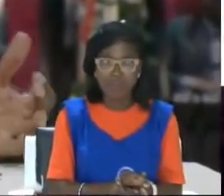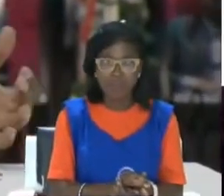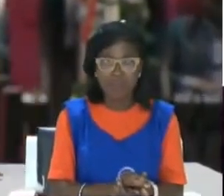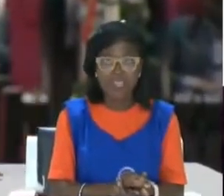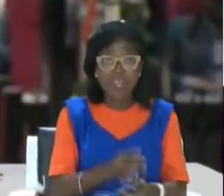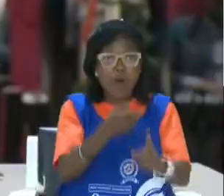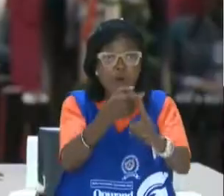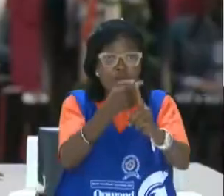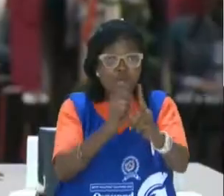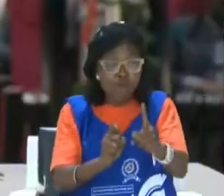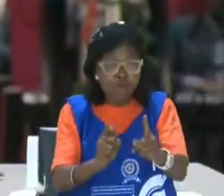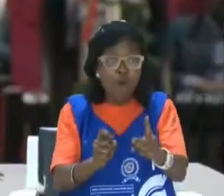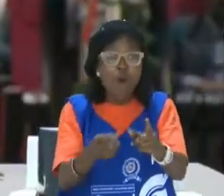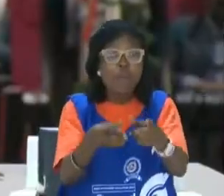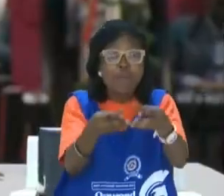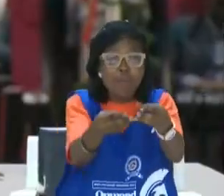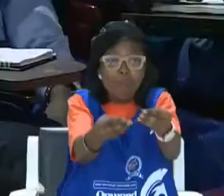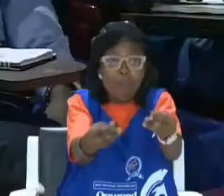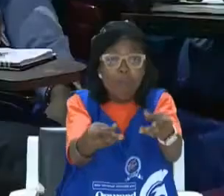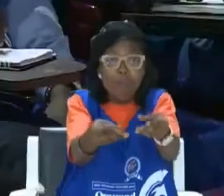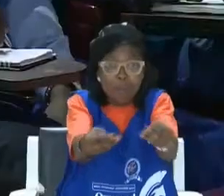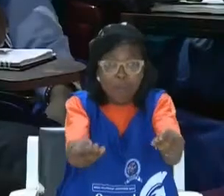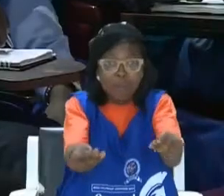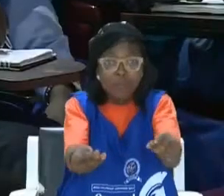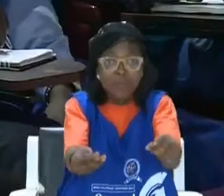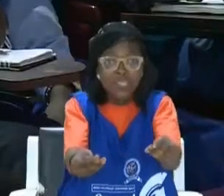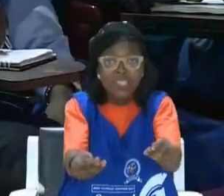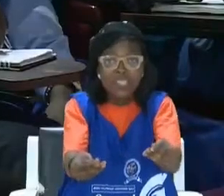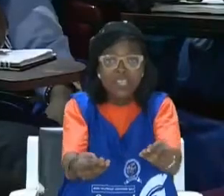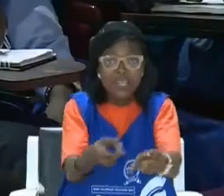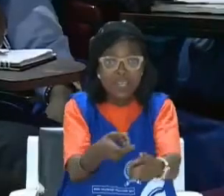From mud came something